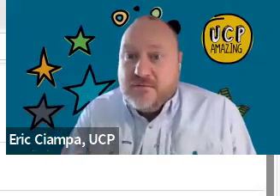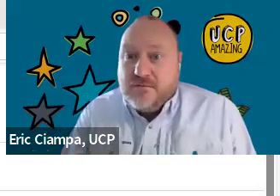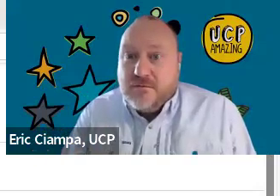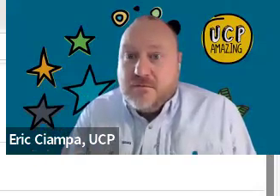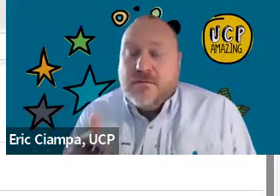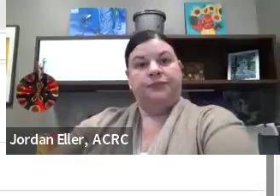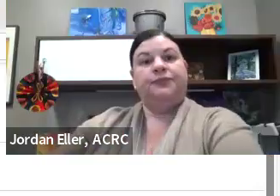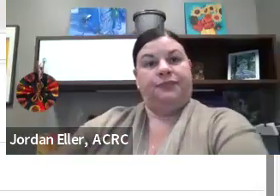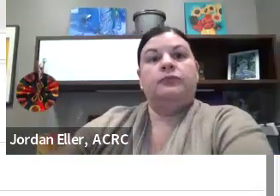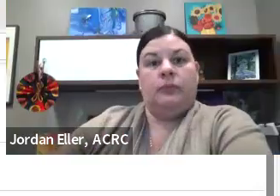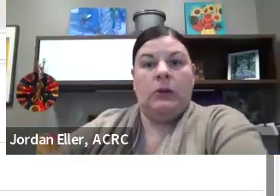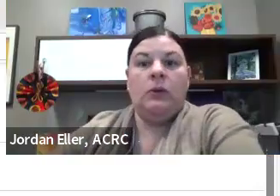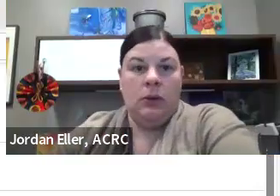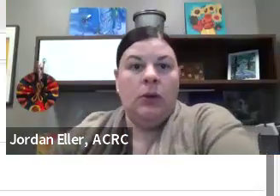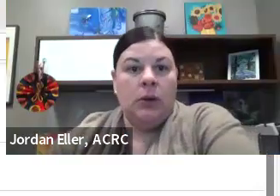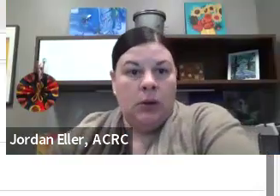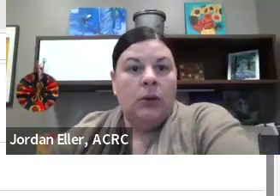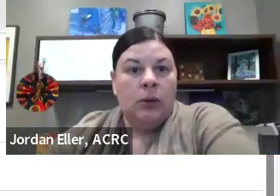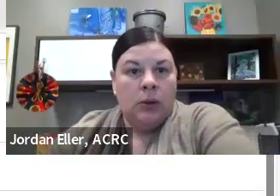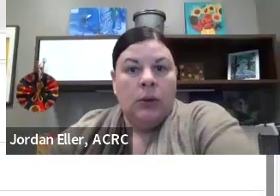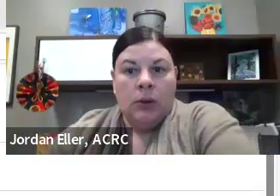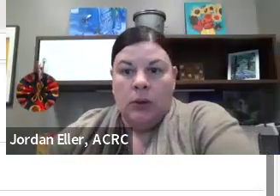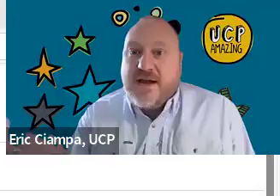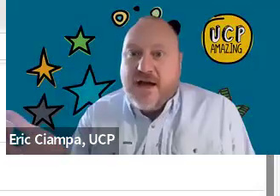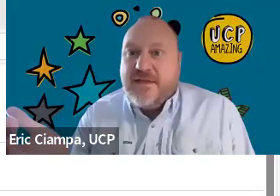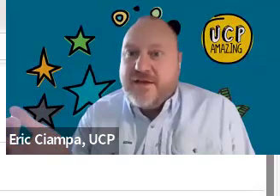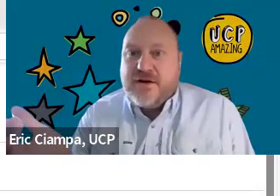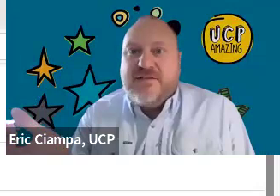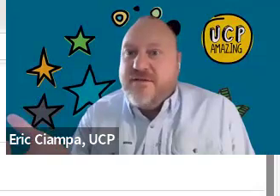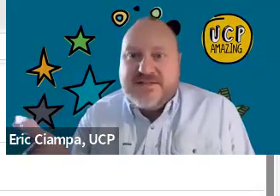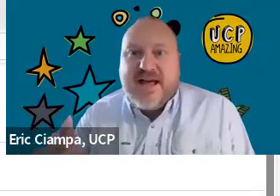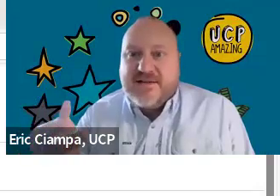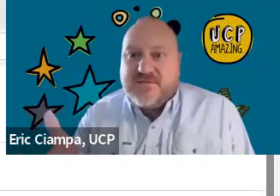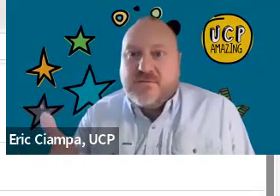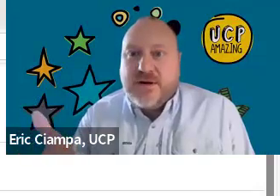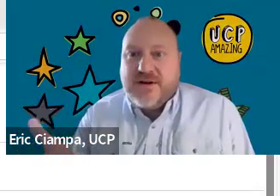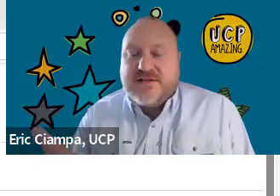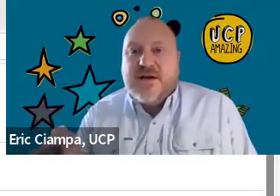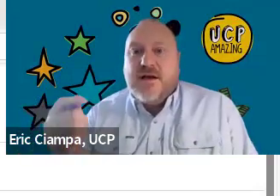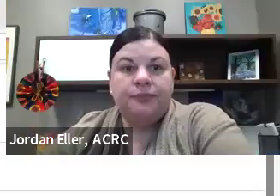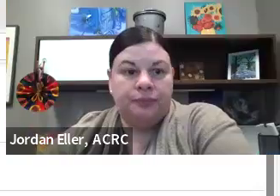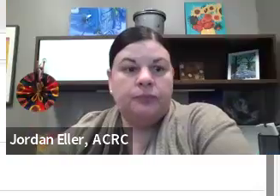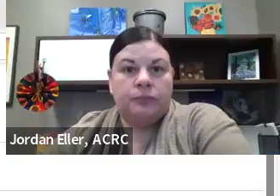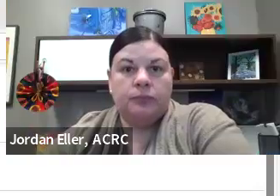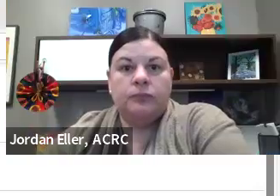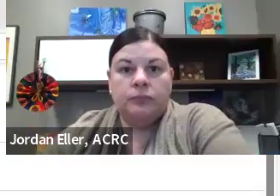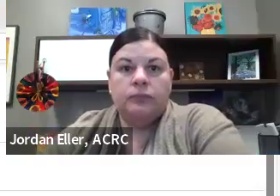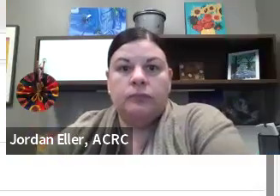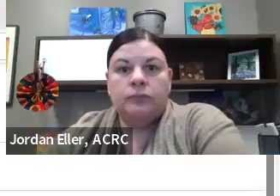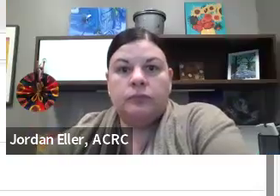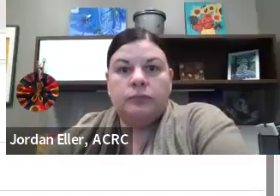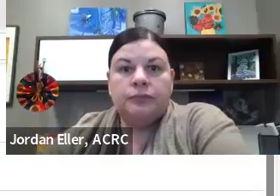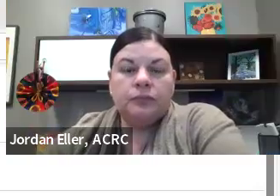if you get it. Hmm. You're only going to get a confirmation for the survey, not like your EVV status, whatever it is. Hmm. If